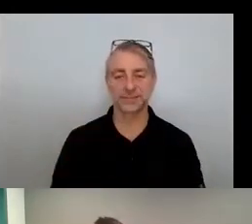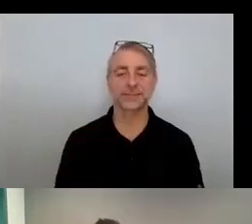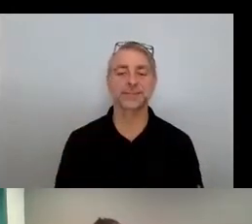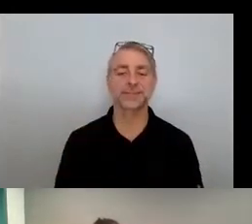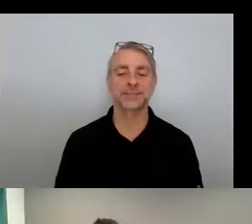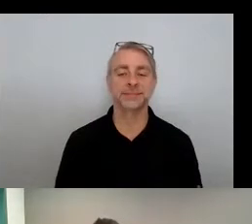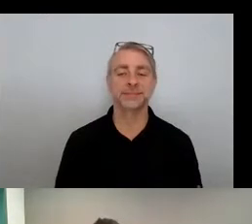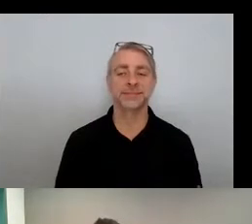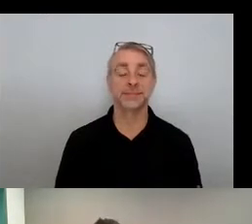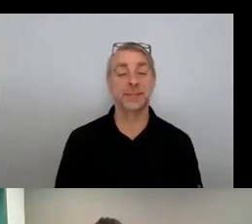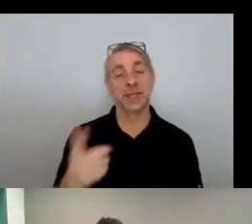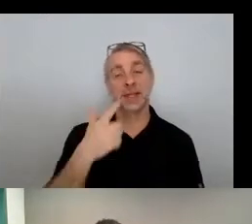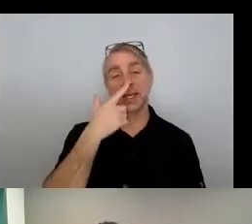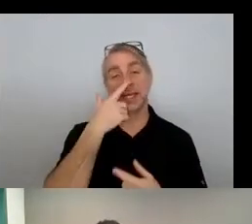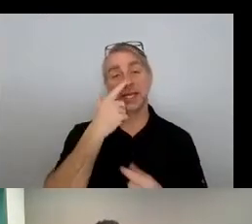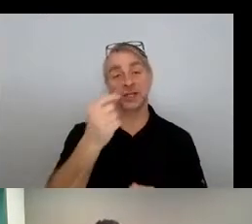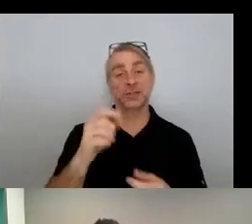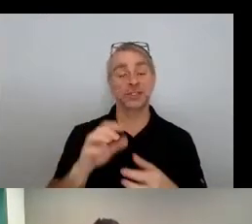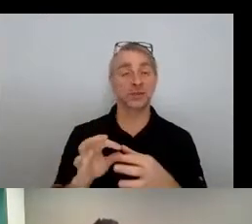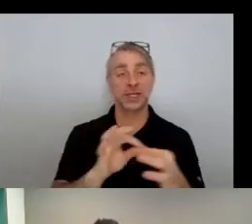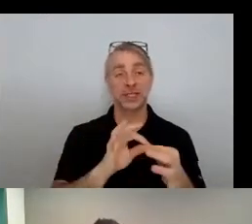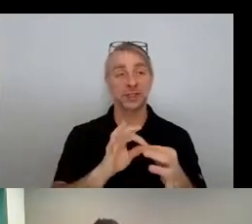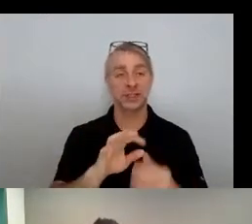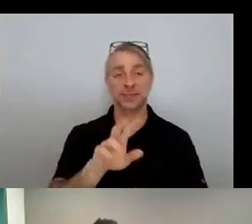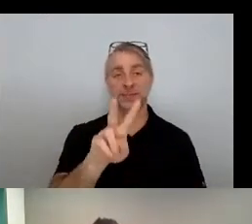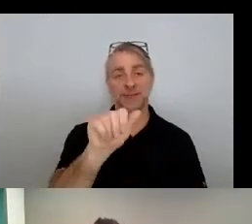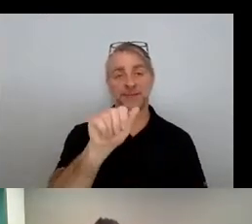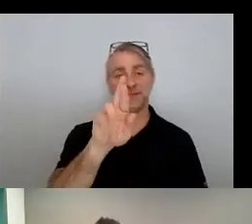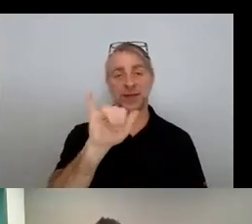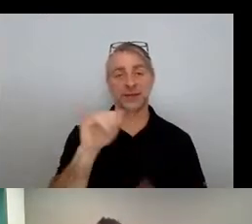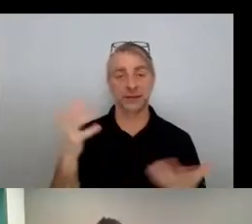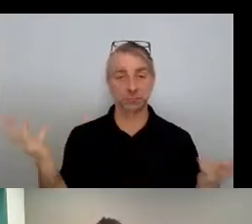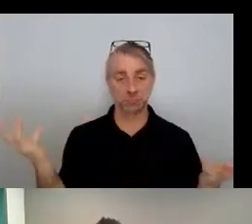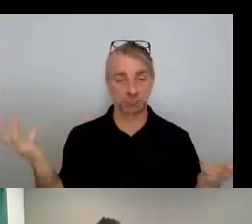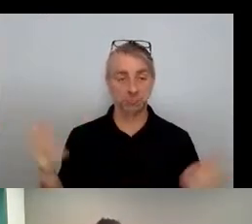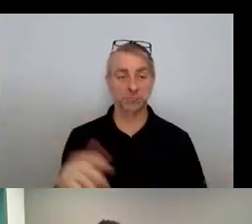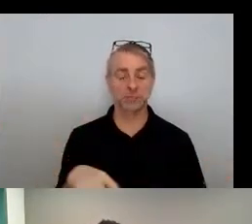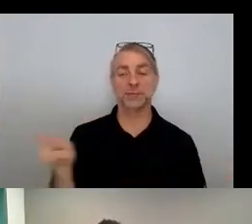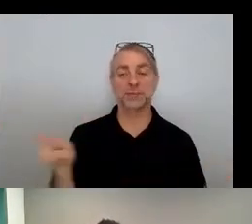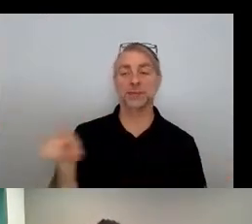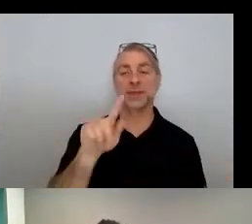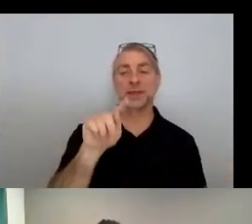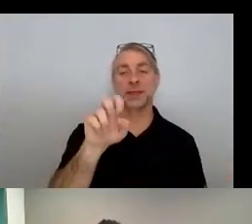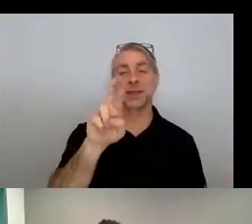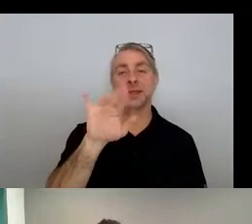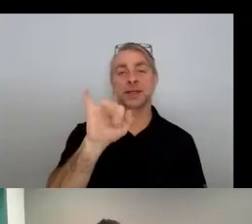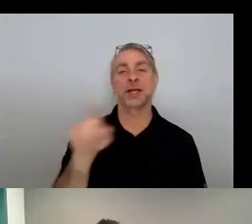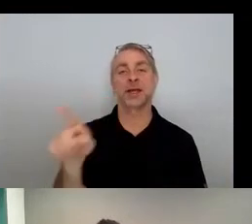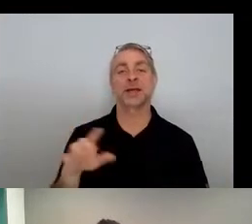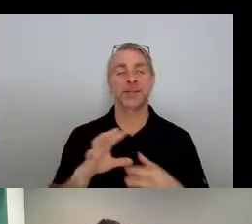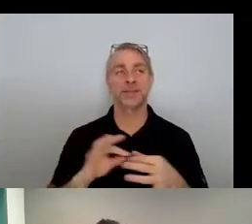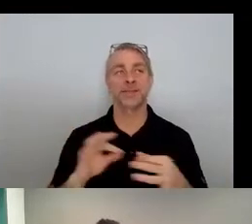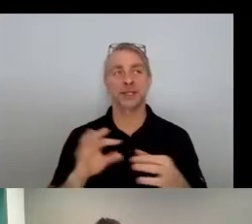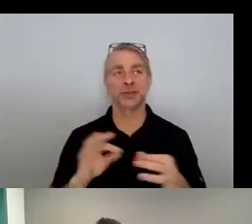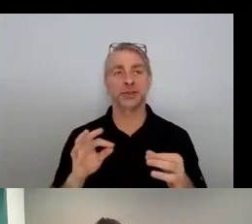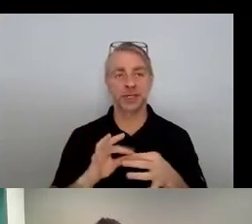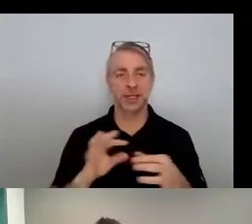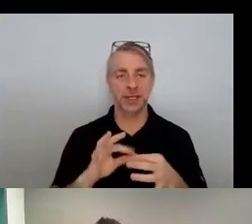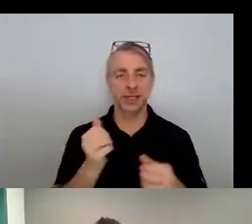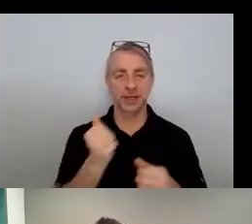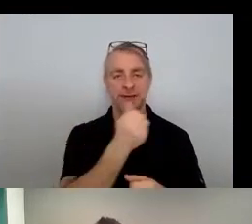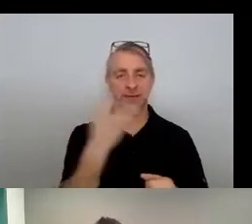the topic of your meta-analysis. Terri mentioned a number of them at the top of this talk.